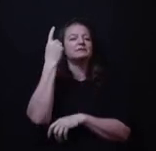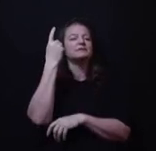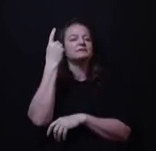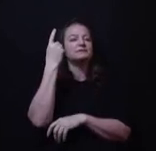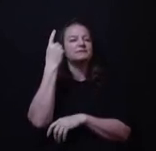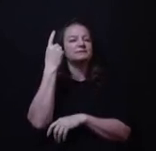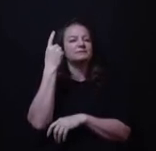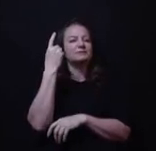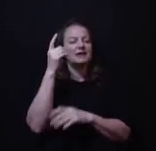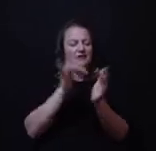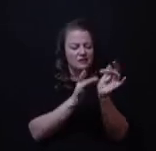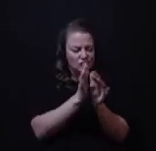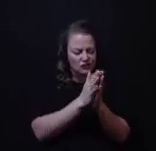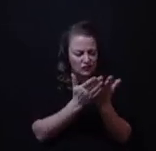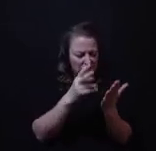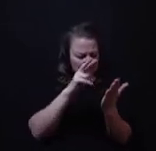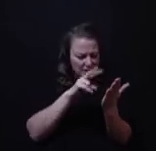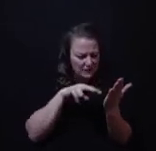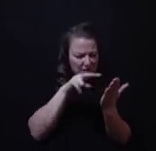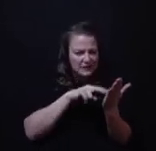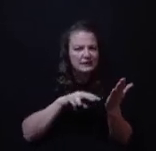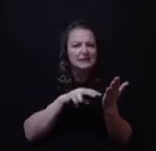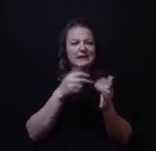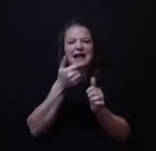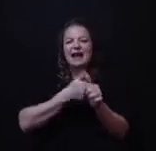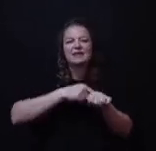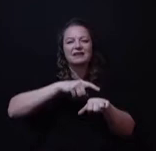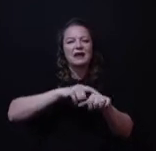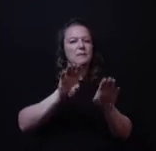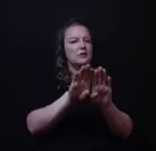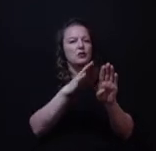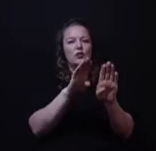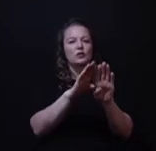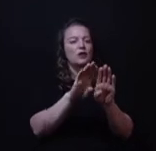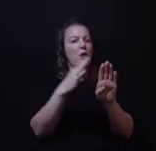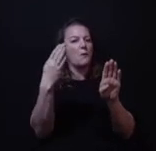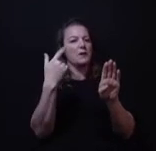Digging through scripture, every time the doors are open, we're here, and something clicked.